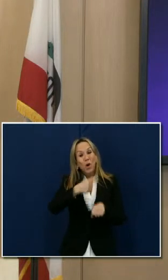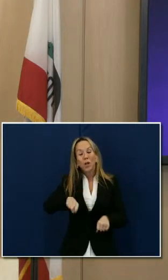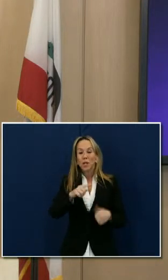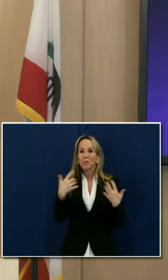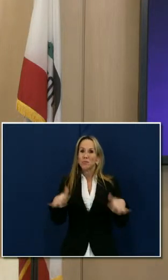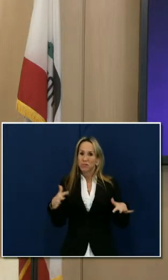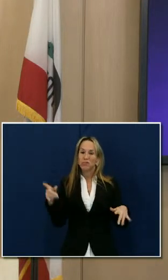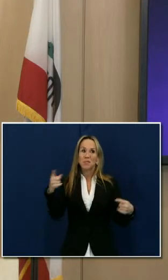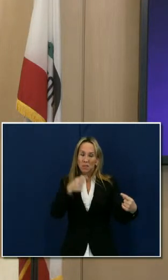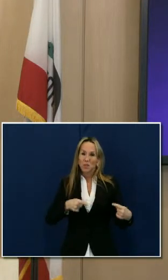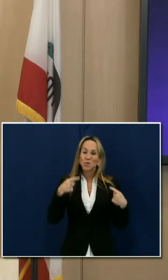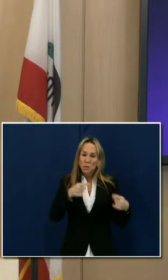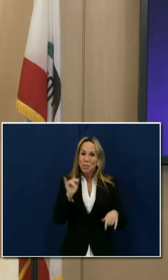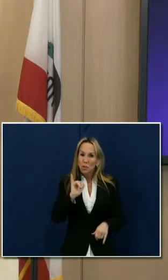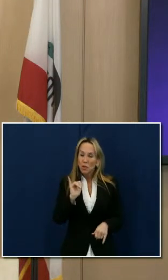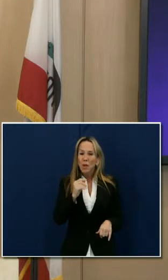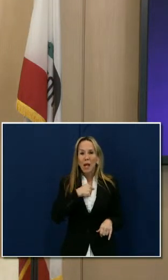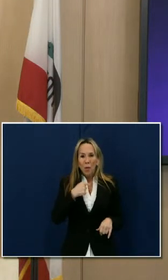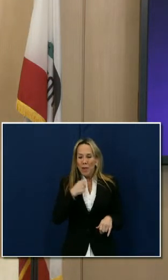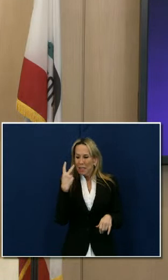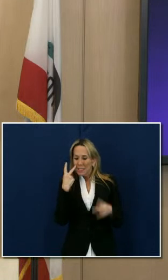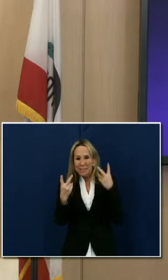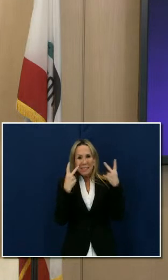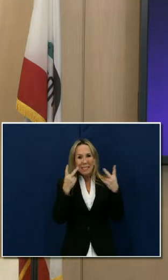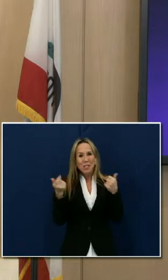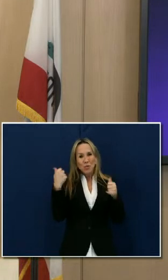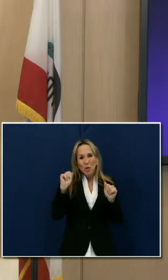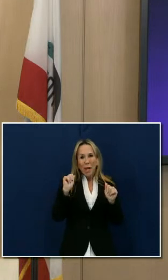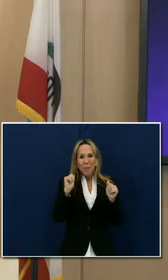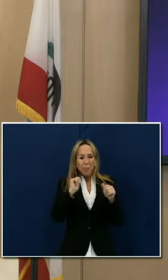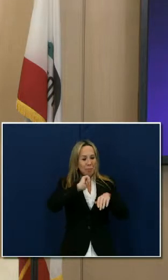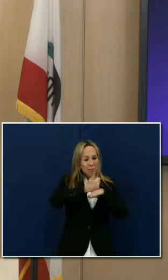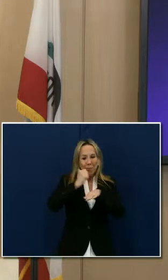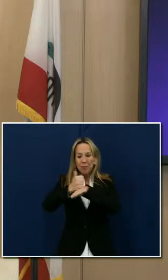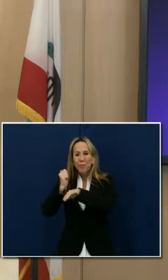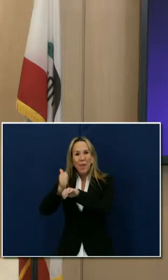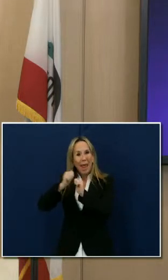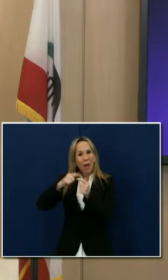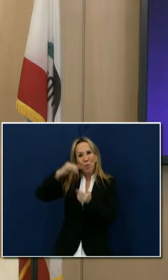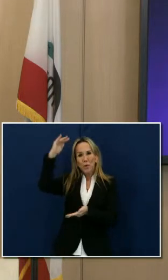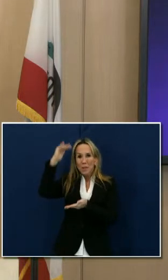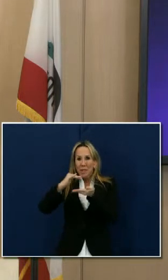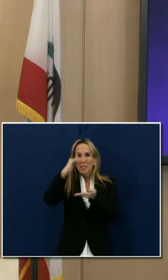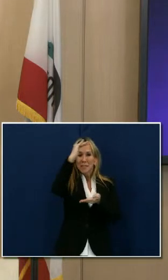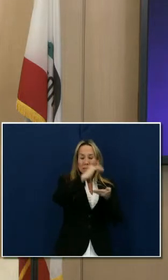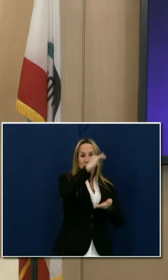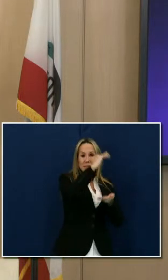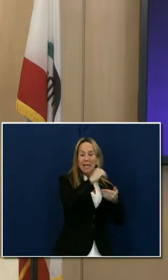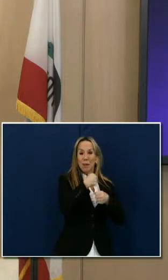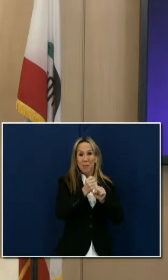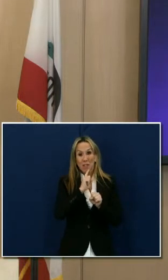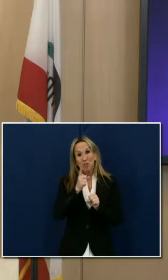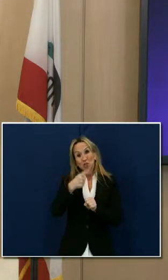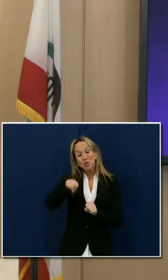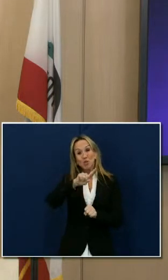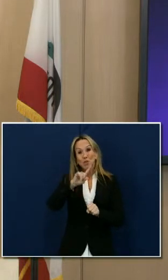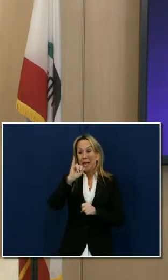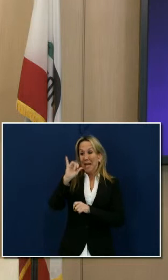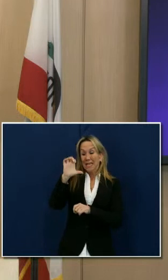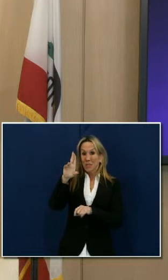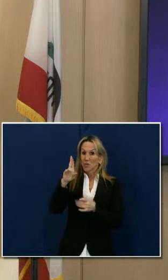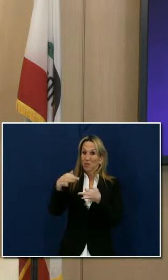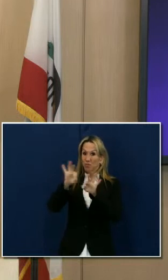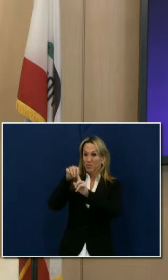of actions that are designed to try and alleviate the pressure on our healthcare system and ensure the availability primarily of our